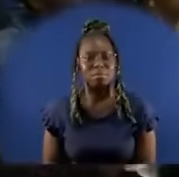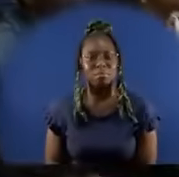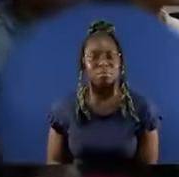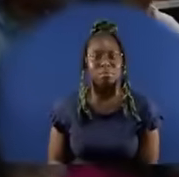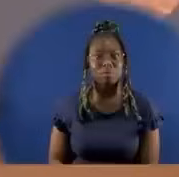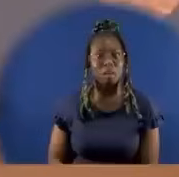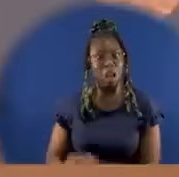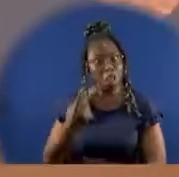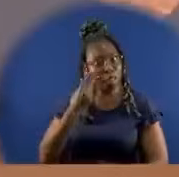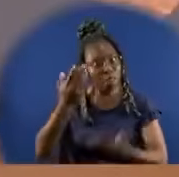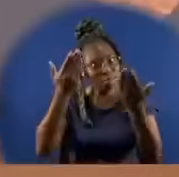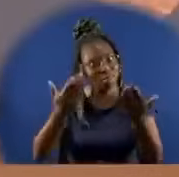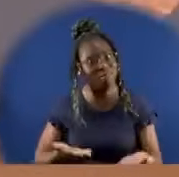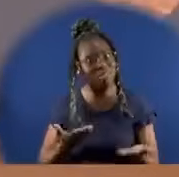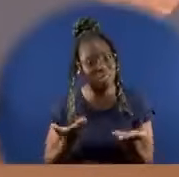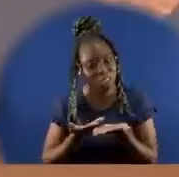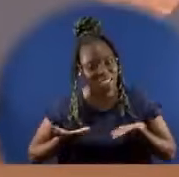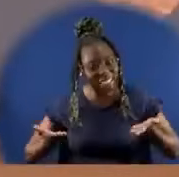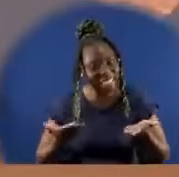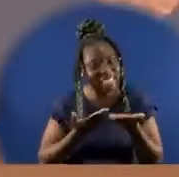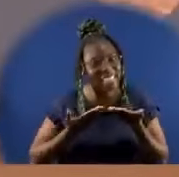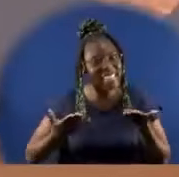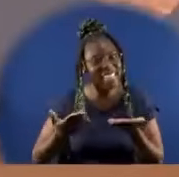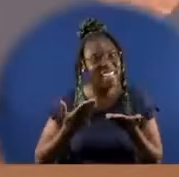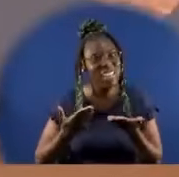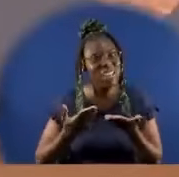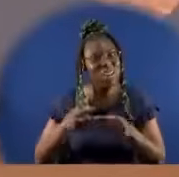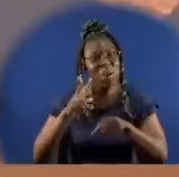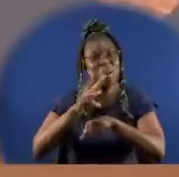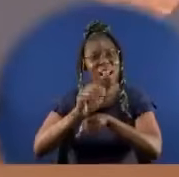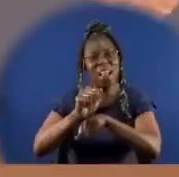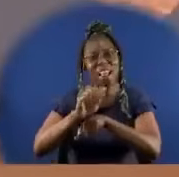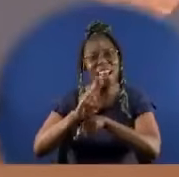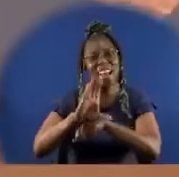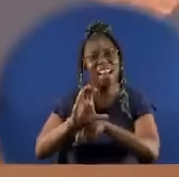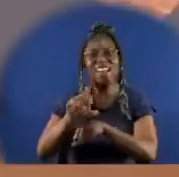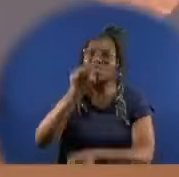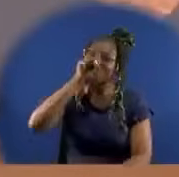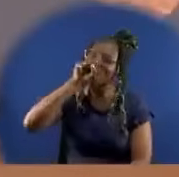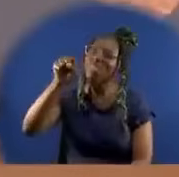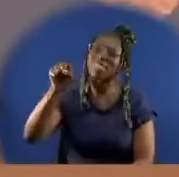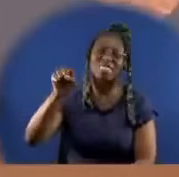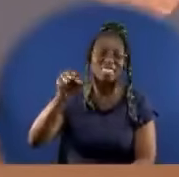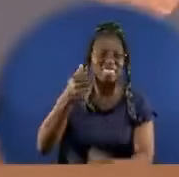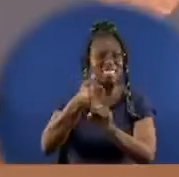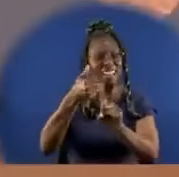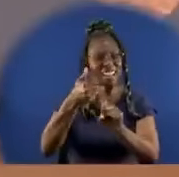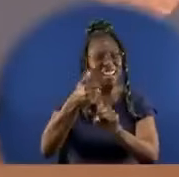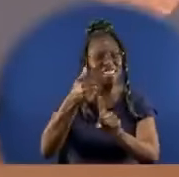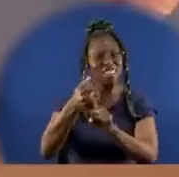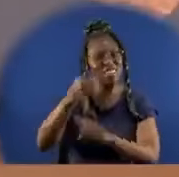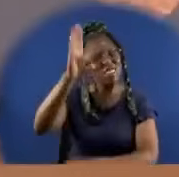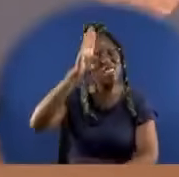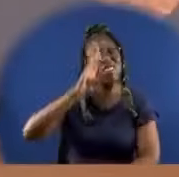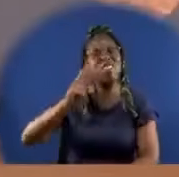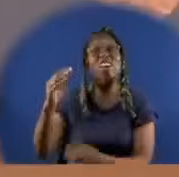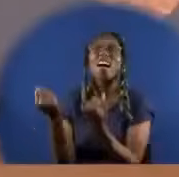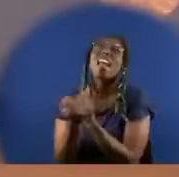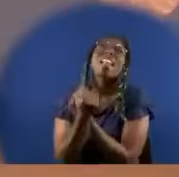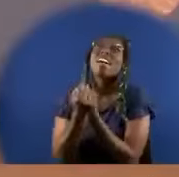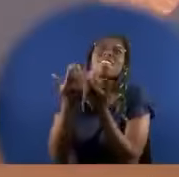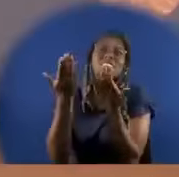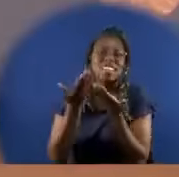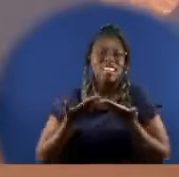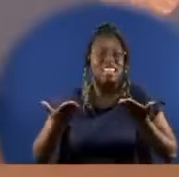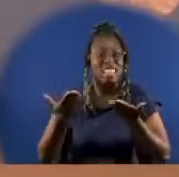And look at you with your Wheeler Avenue loving self and your God loving self sitting in church